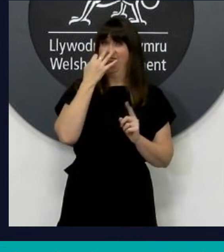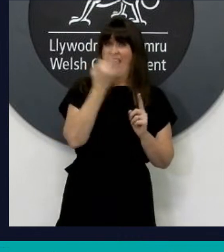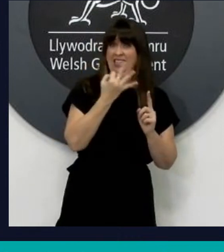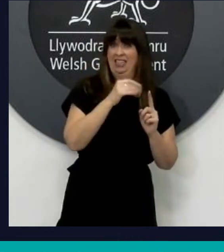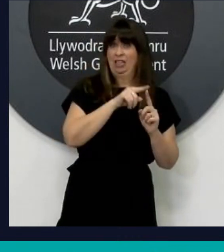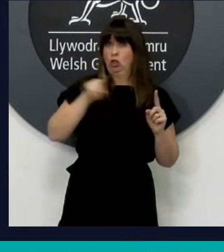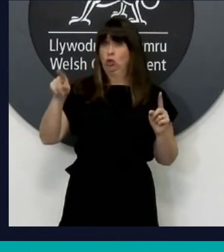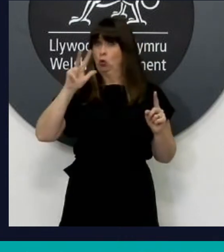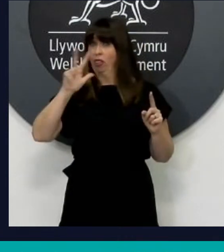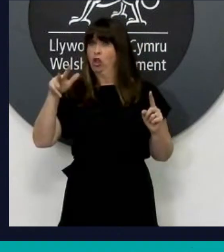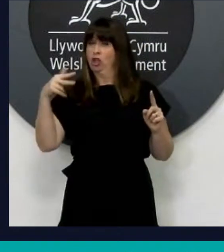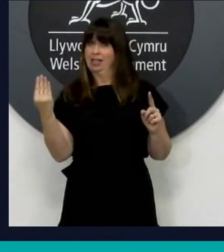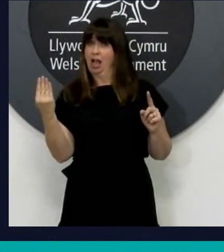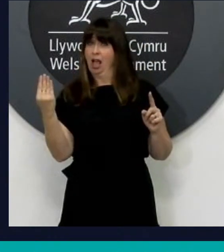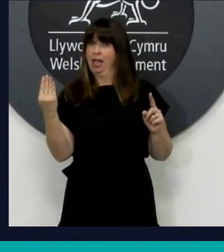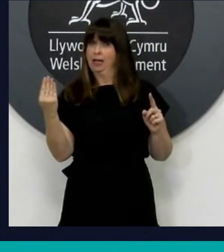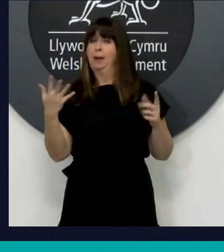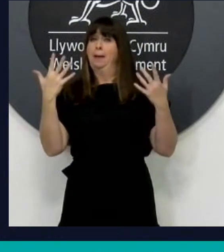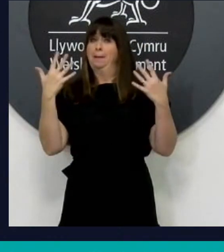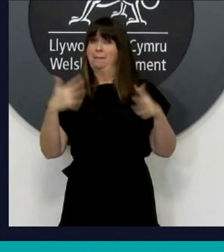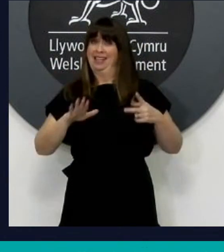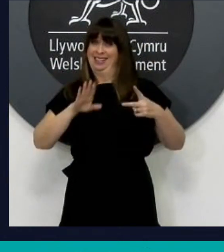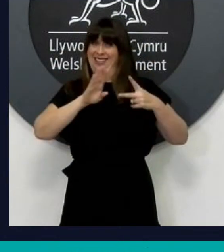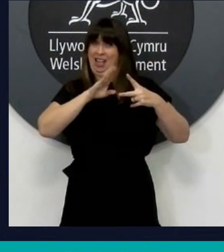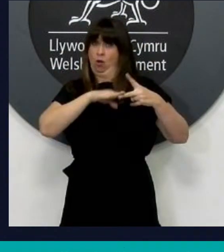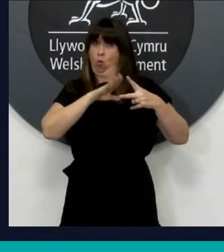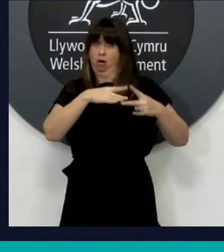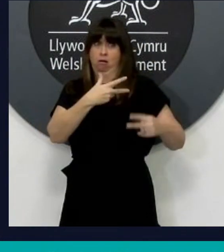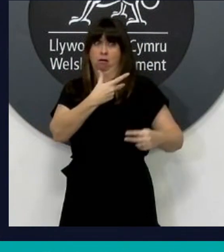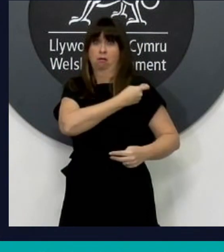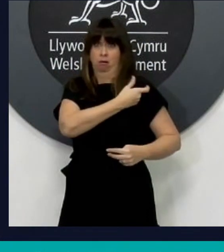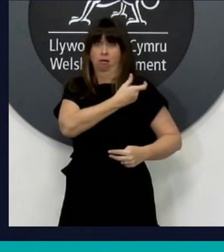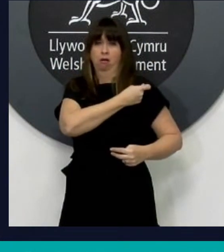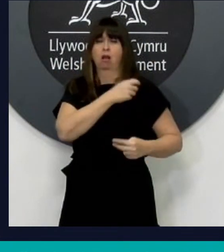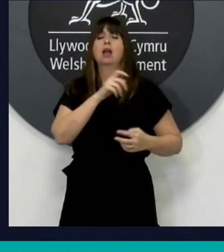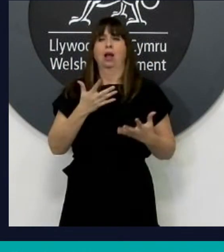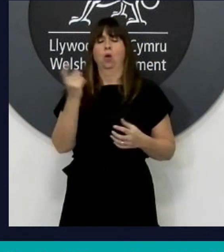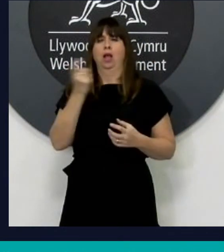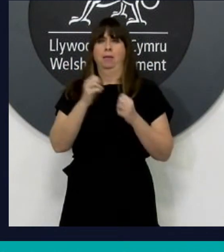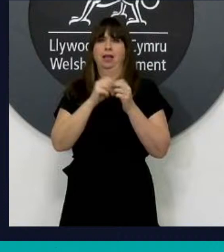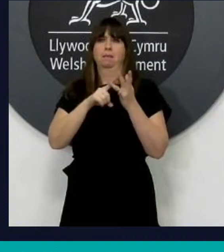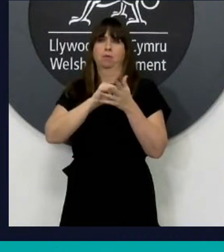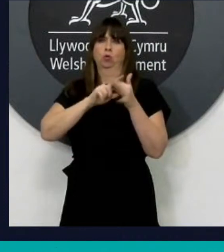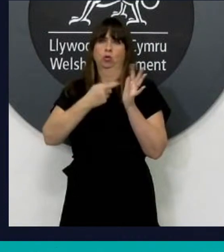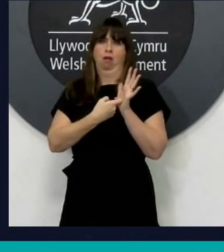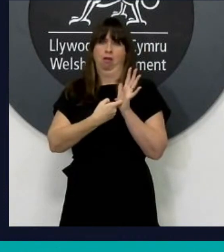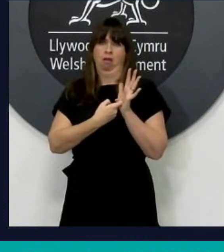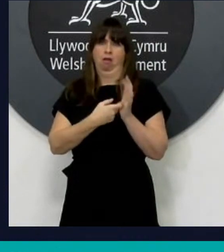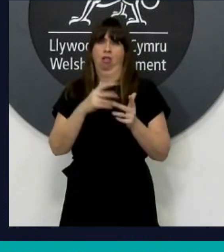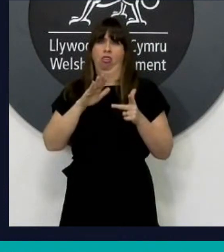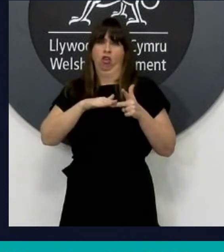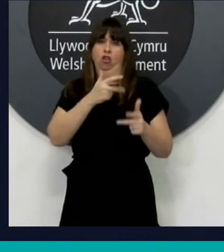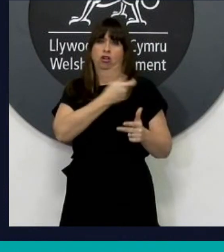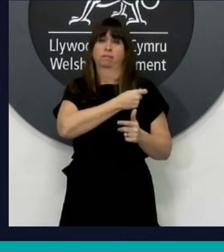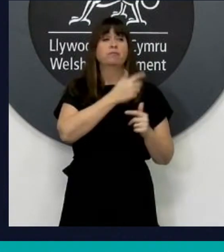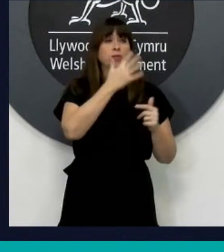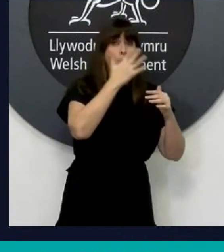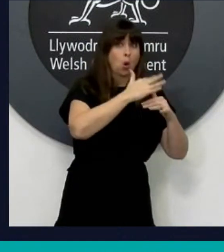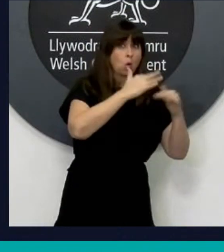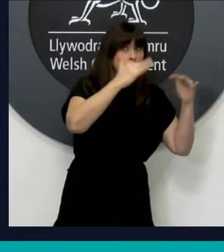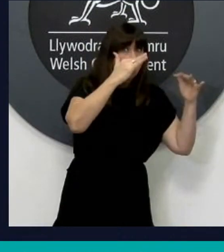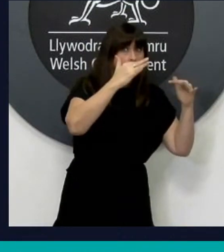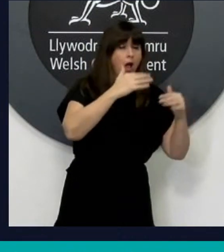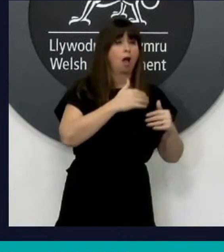39 year olds who have had the first two doses of the vaccine. We will vaccinate older people and those